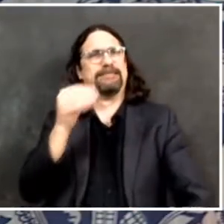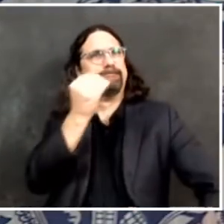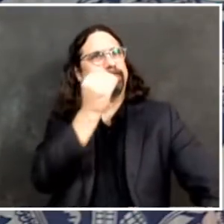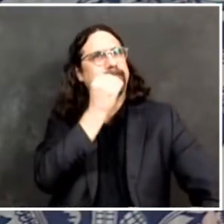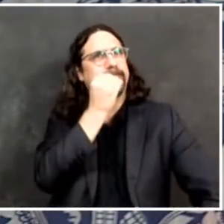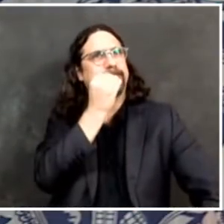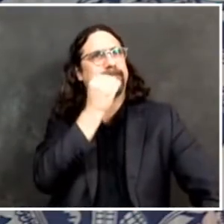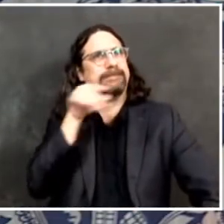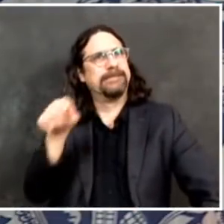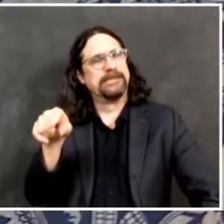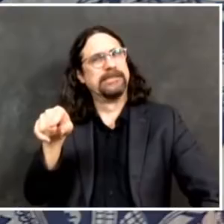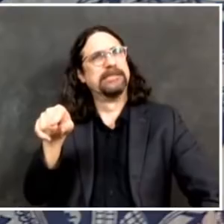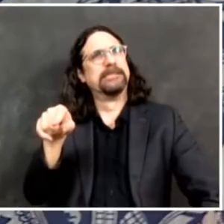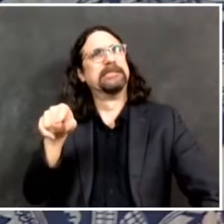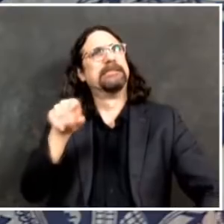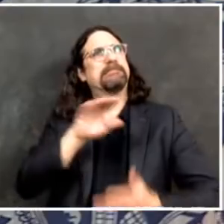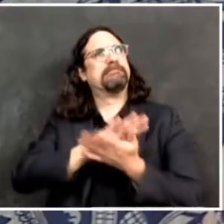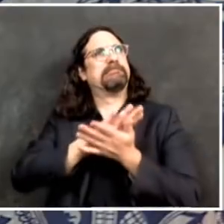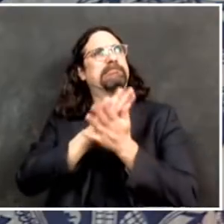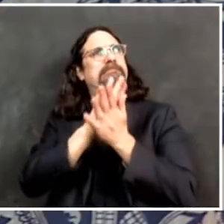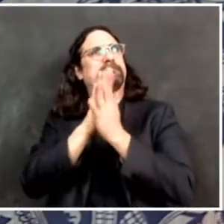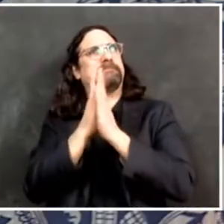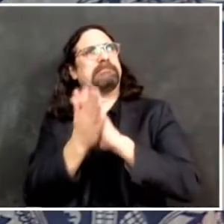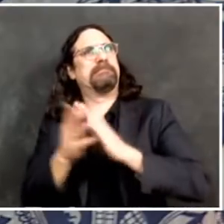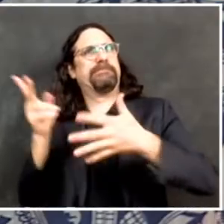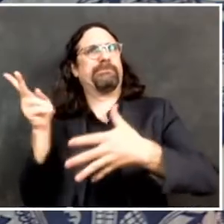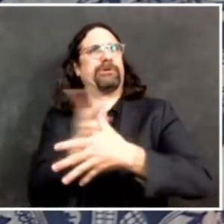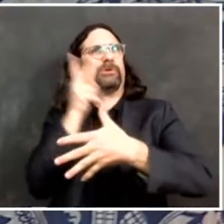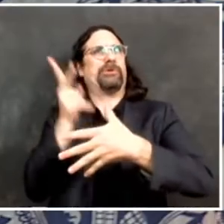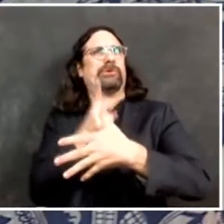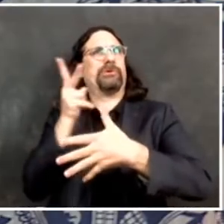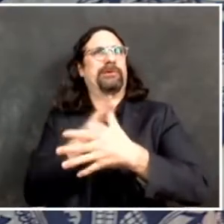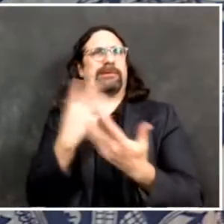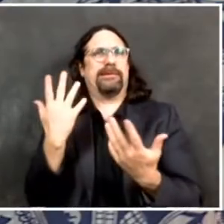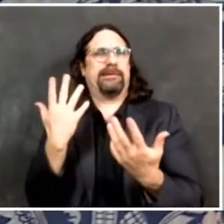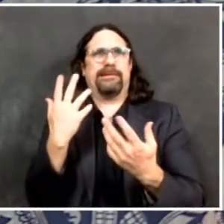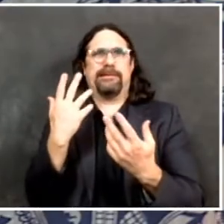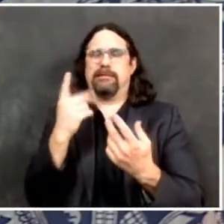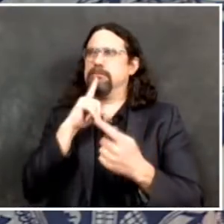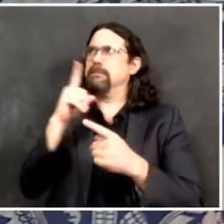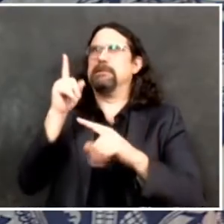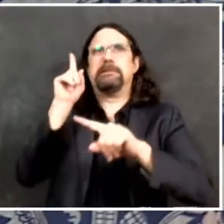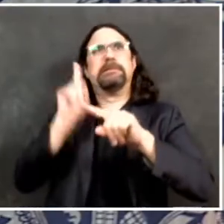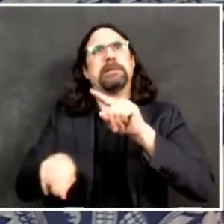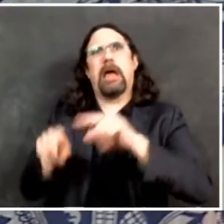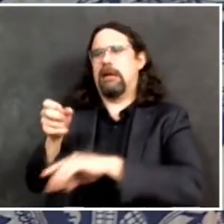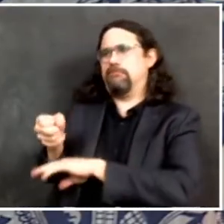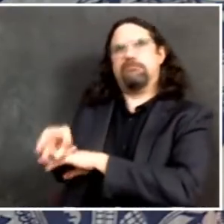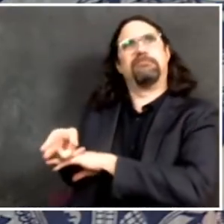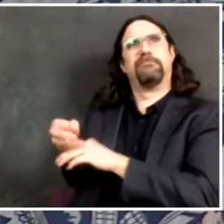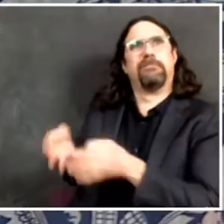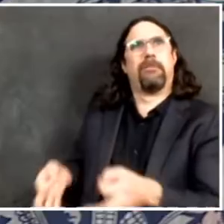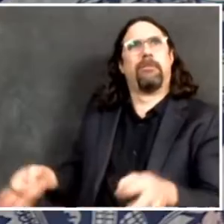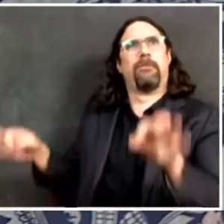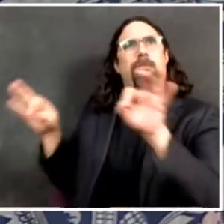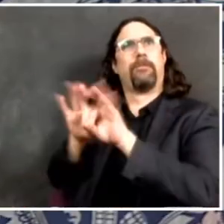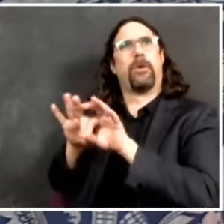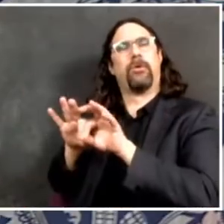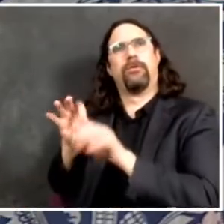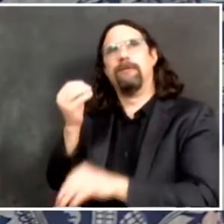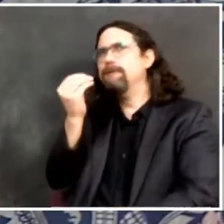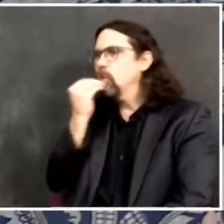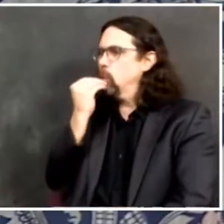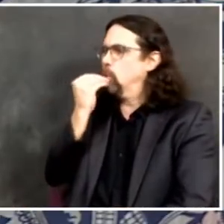for hundreds of thousands of New Yorkers, that is now a question. That is not a certainty. And that's